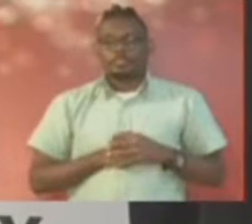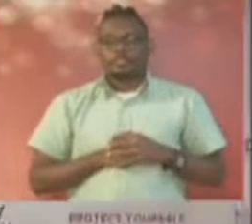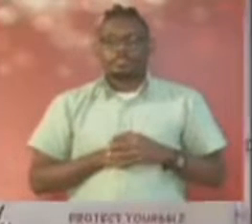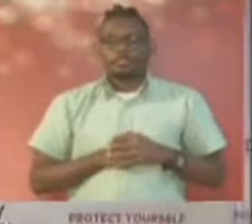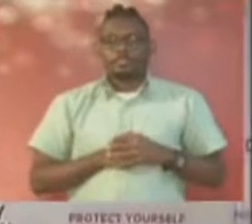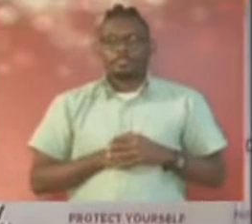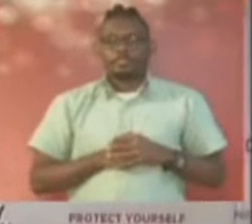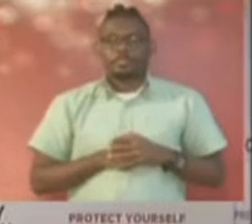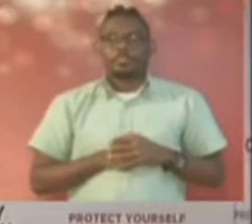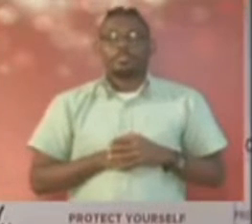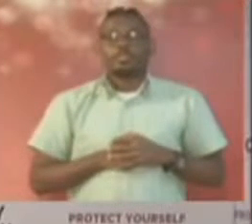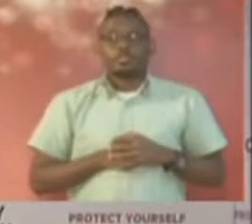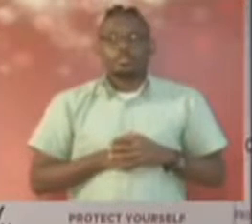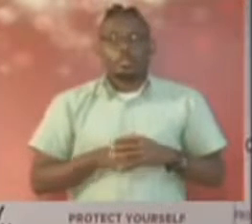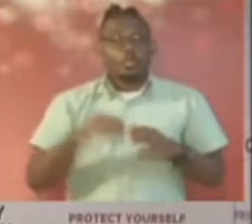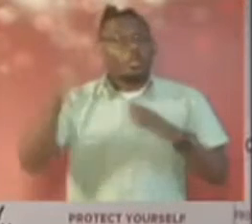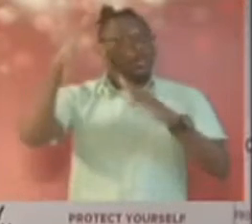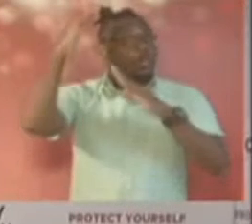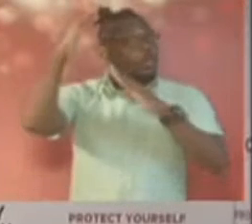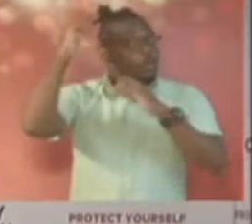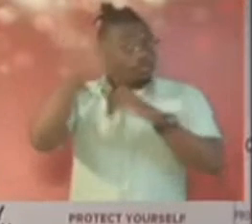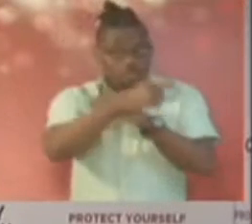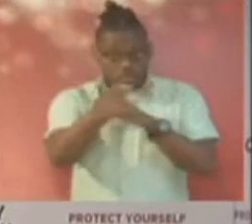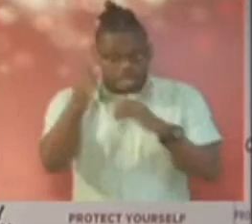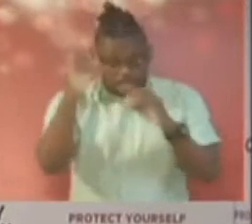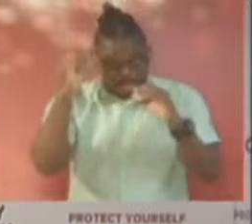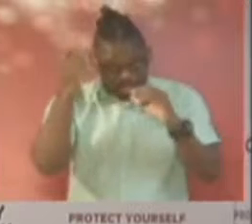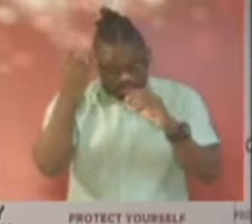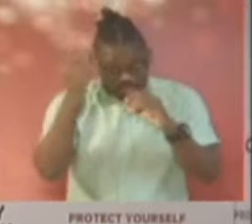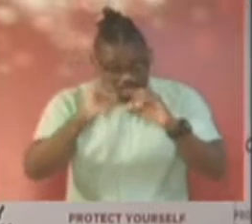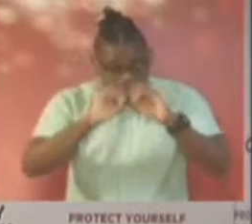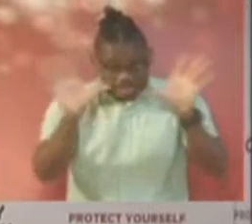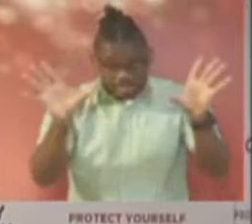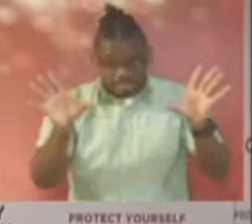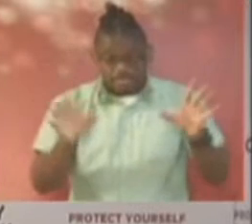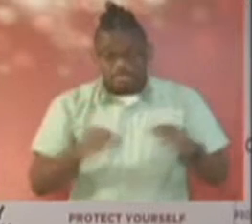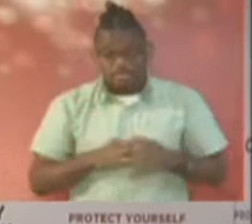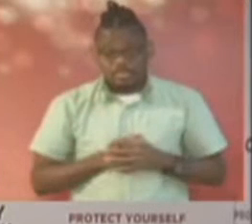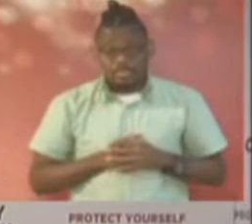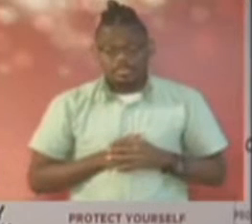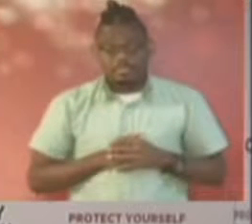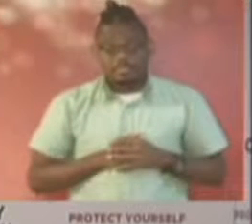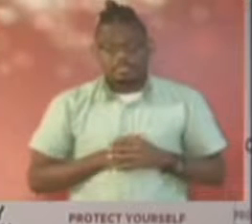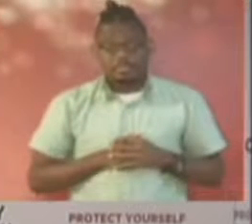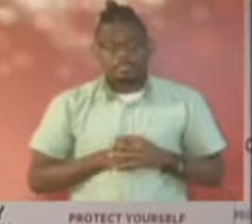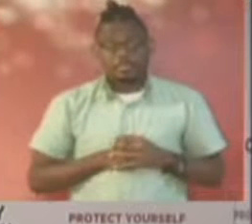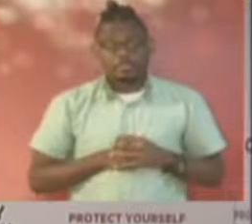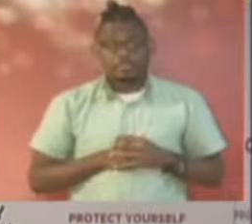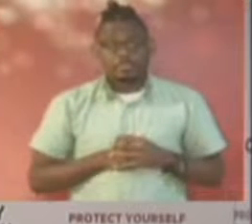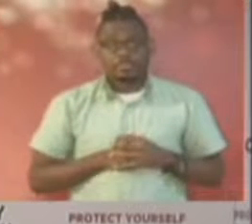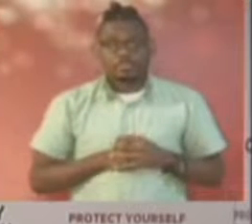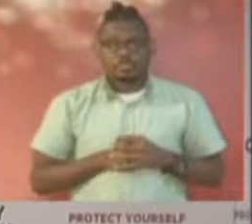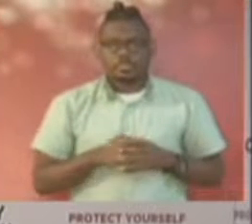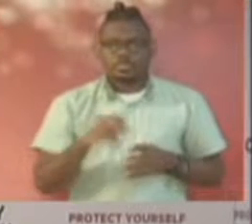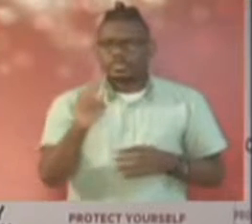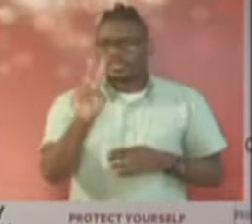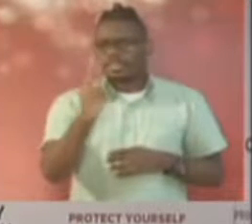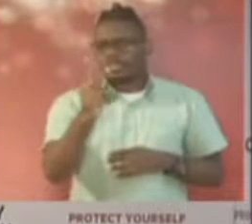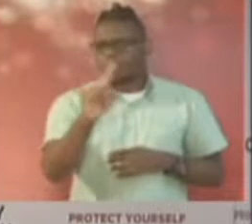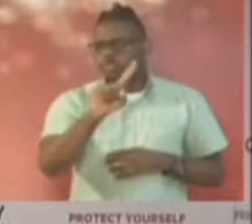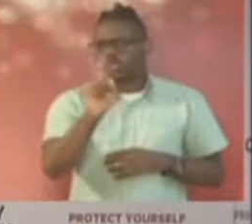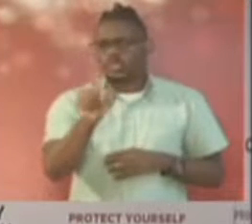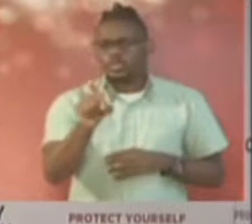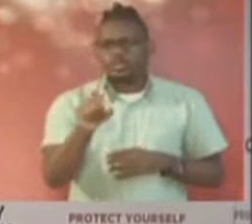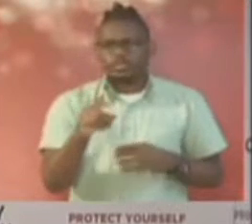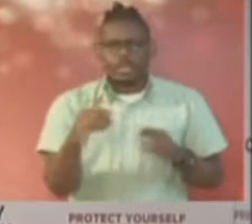bit. Thank you very much, Dr. Hines. I think we have a second question, so we're back to